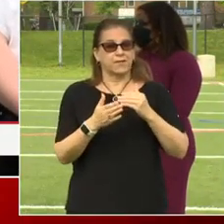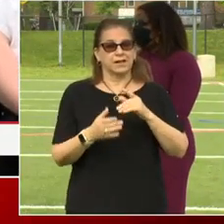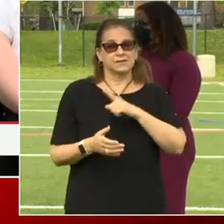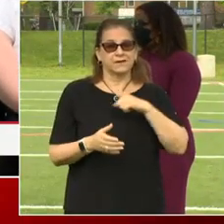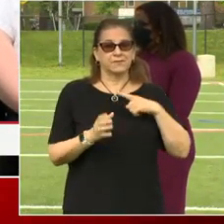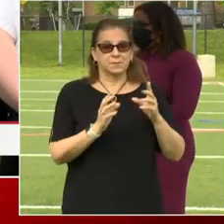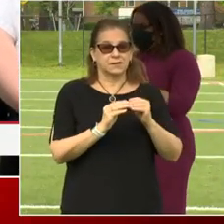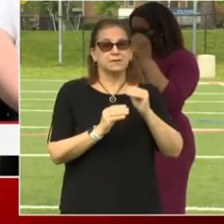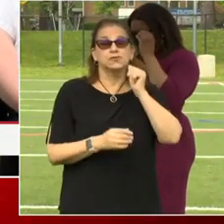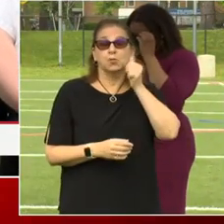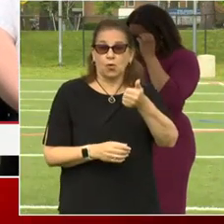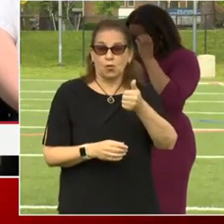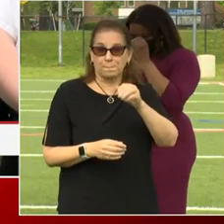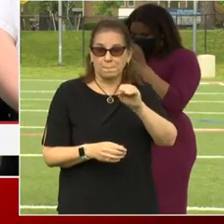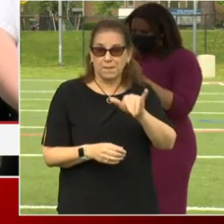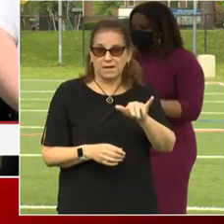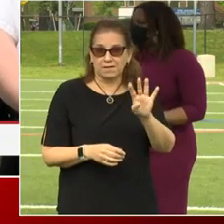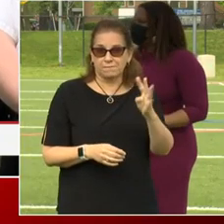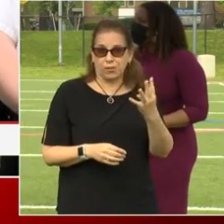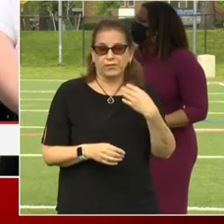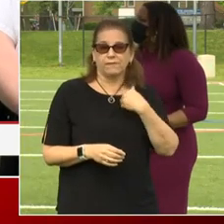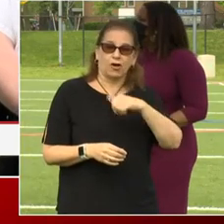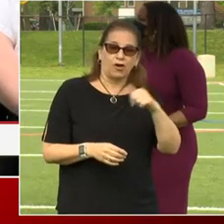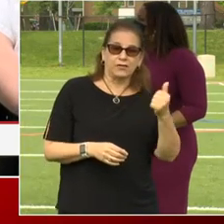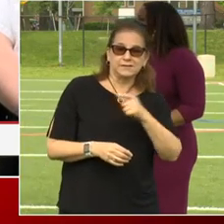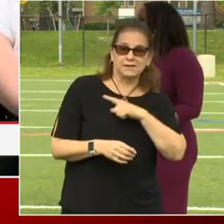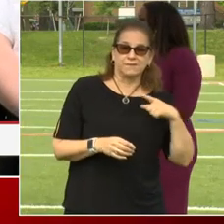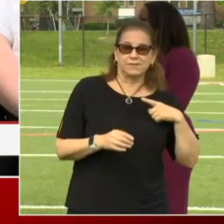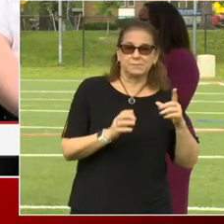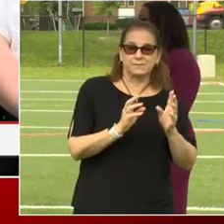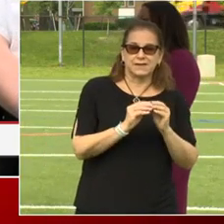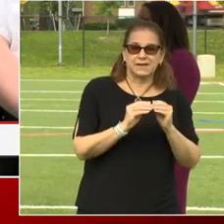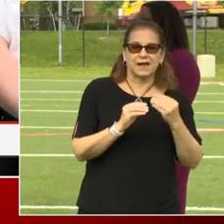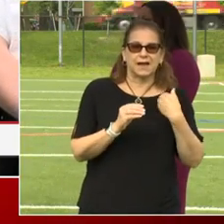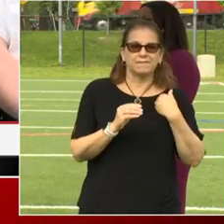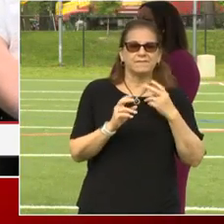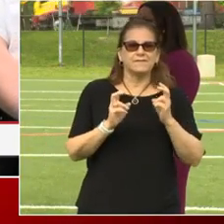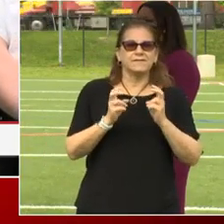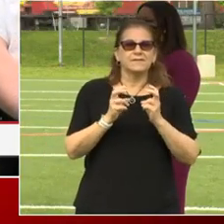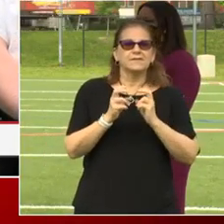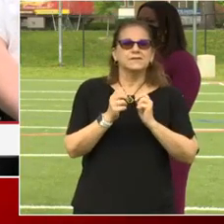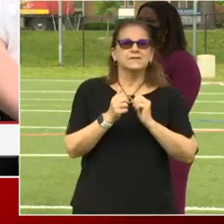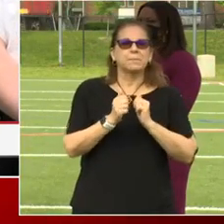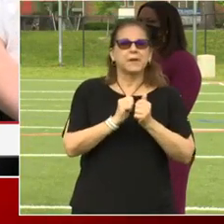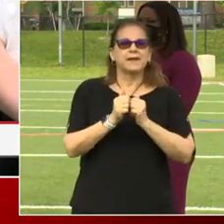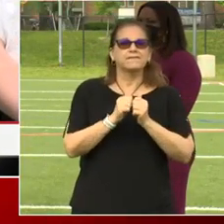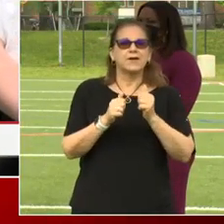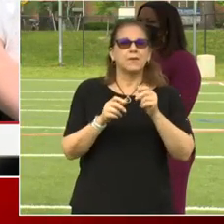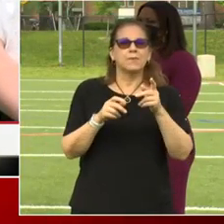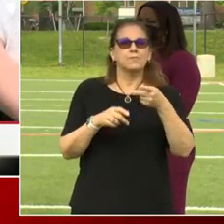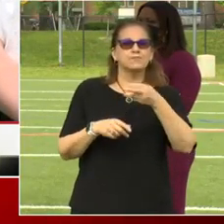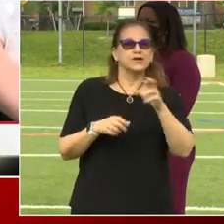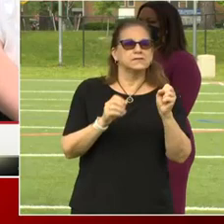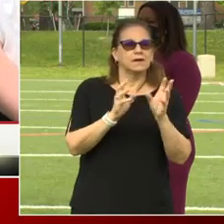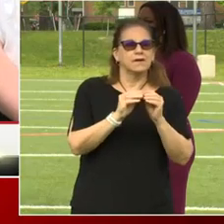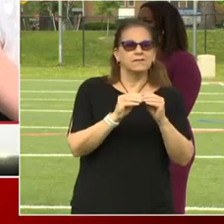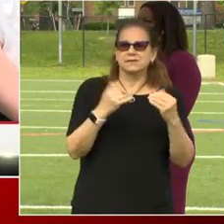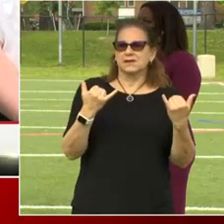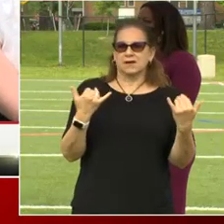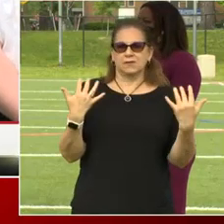legislative meeting. And so rather than having competing press conferences, we've combined, and I appreciate the